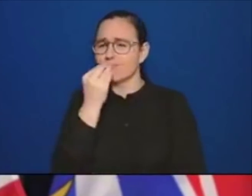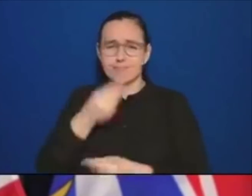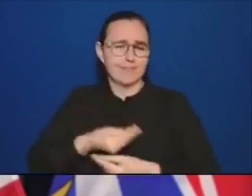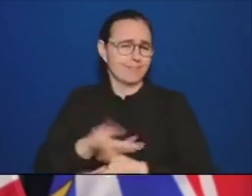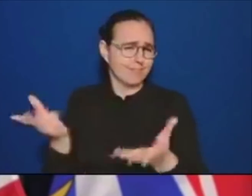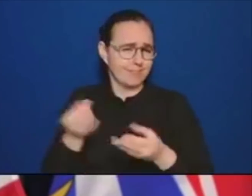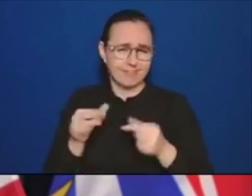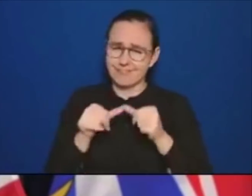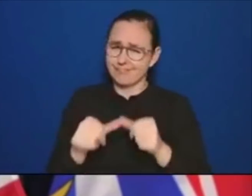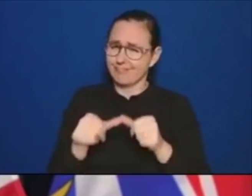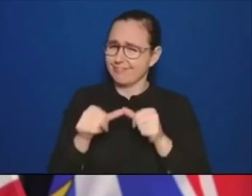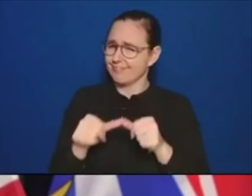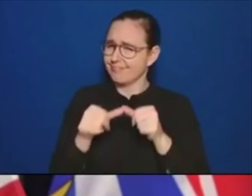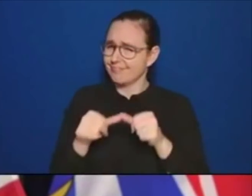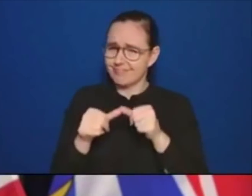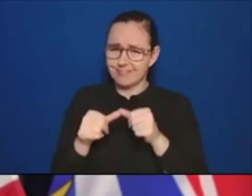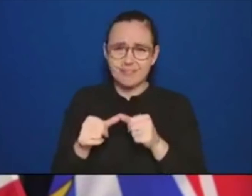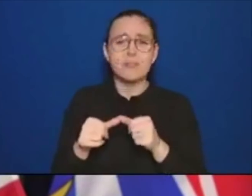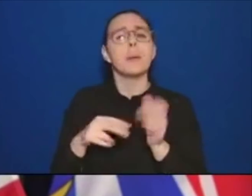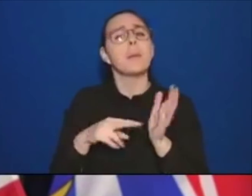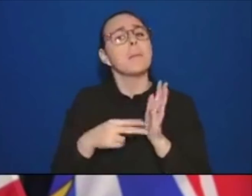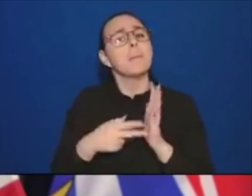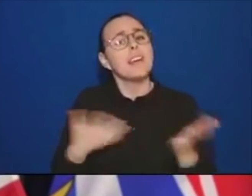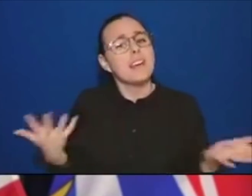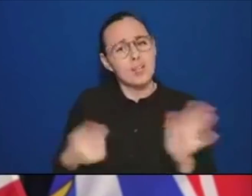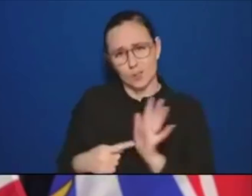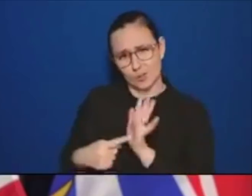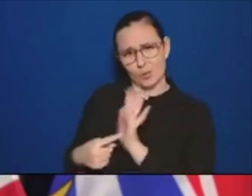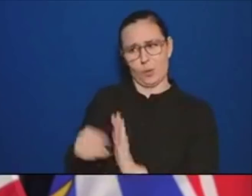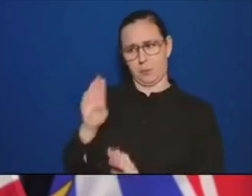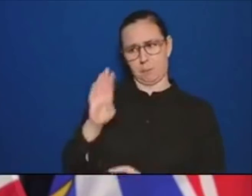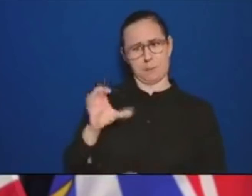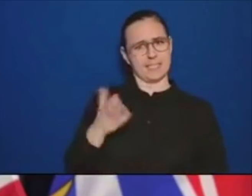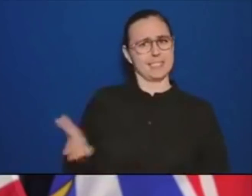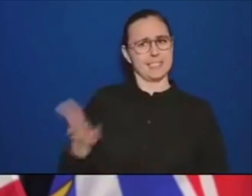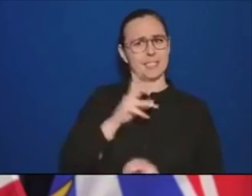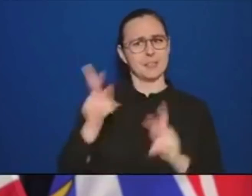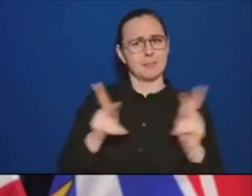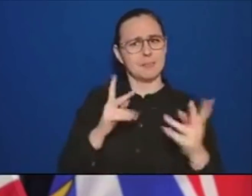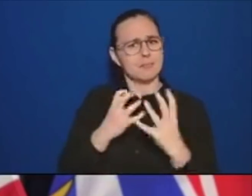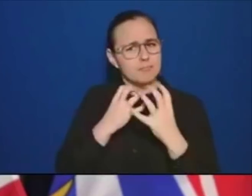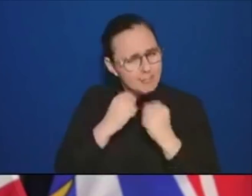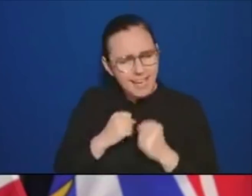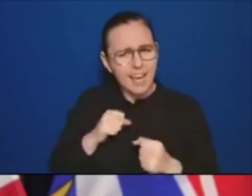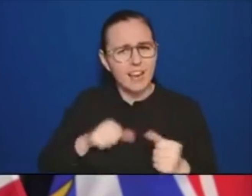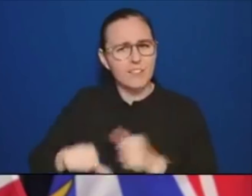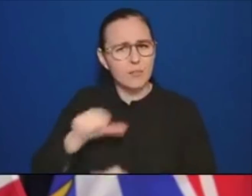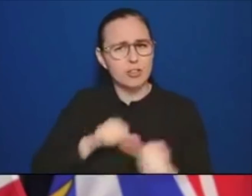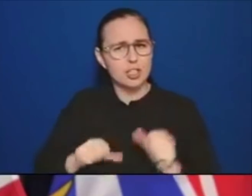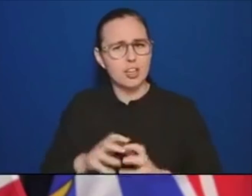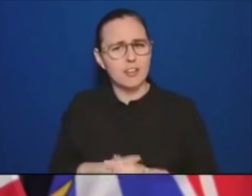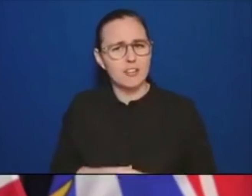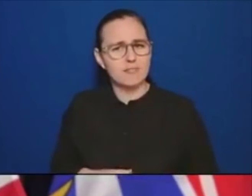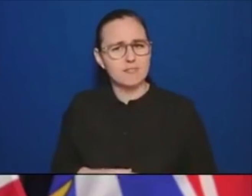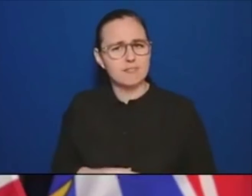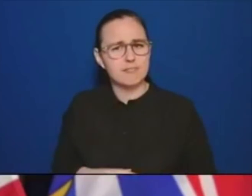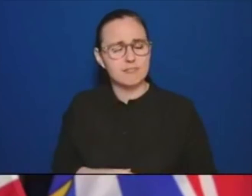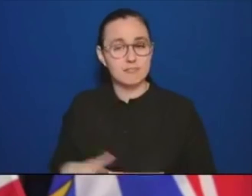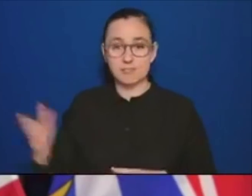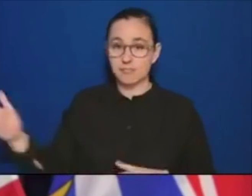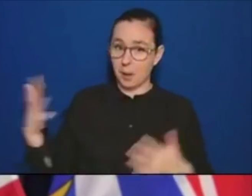together, fed one another, cared for one another, and sheltered one another. In our own ministry, we have a bit of a hero that I want to give a shout out to